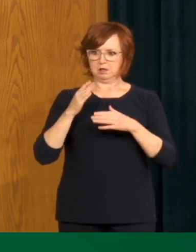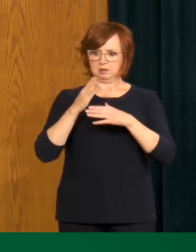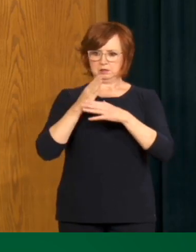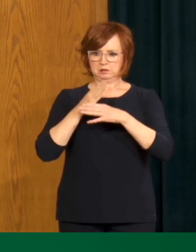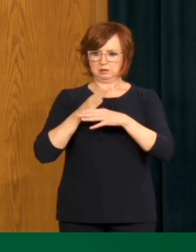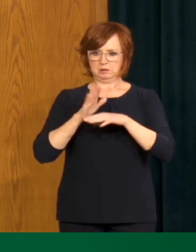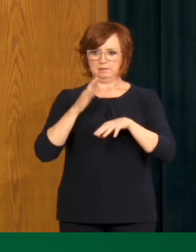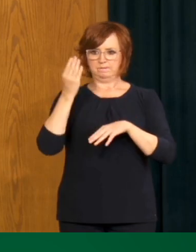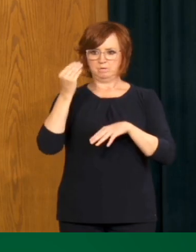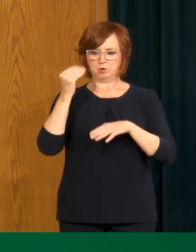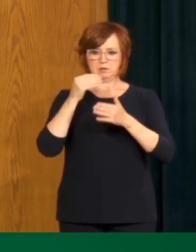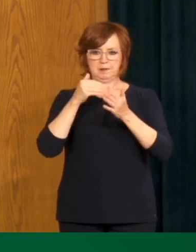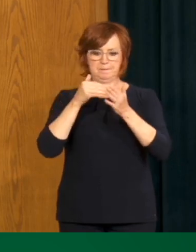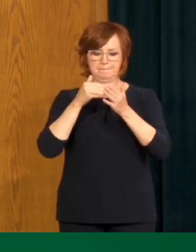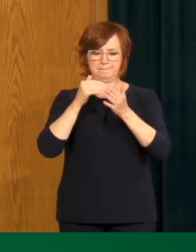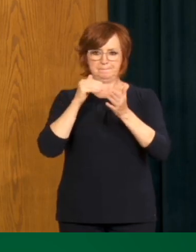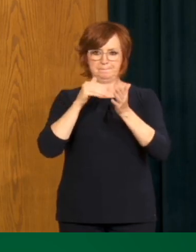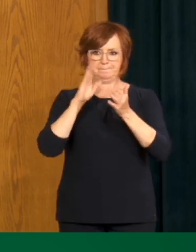million.